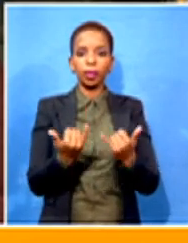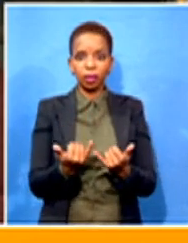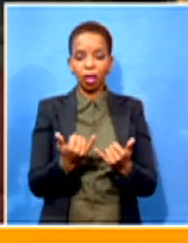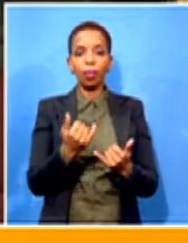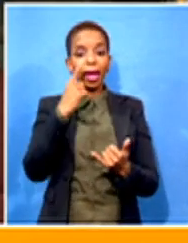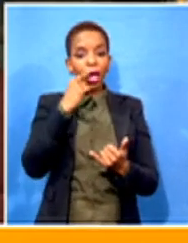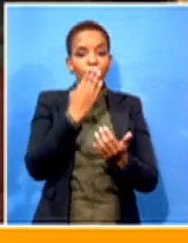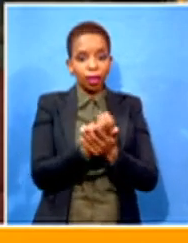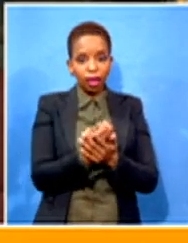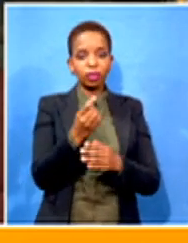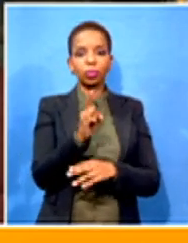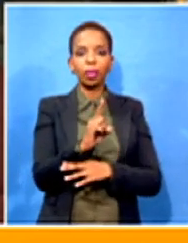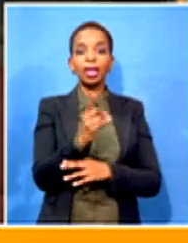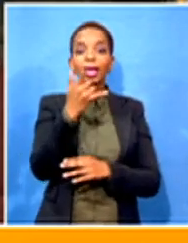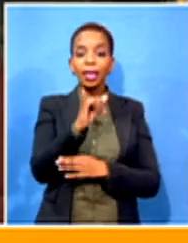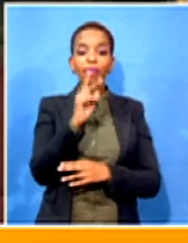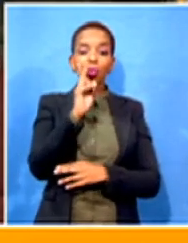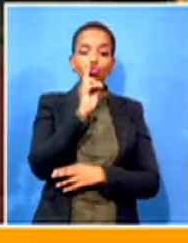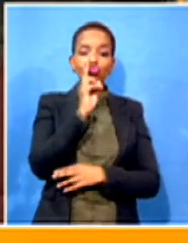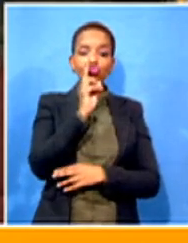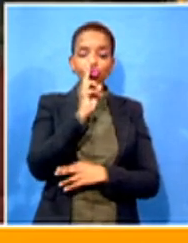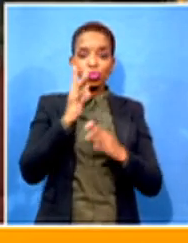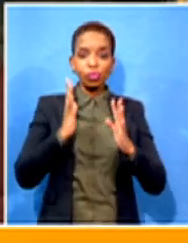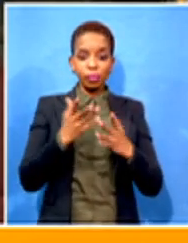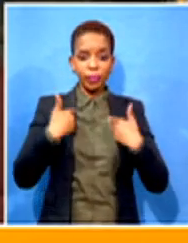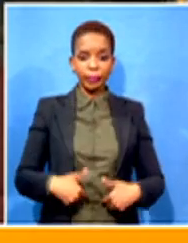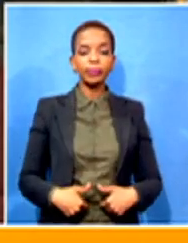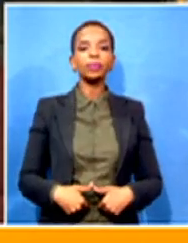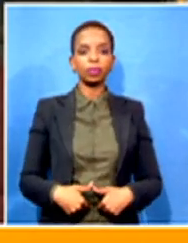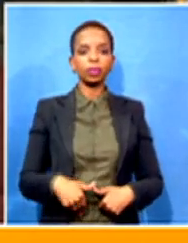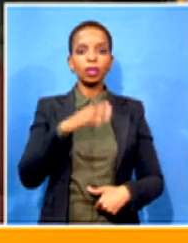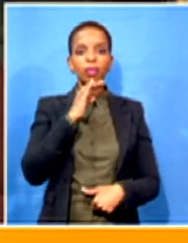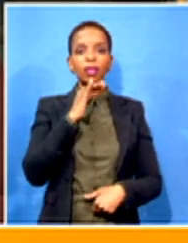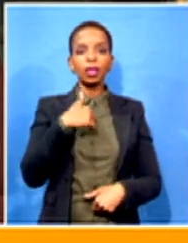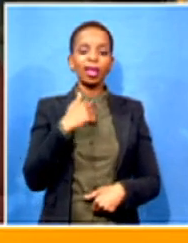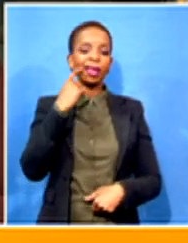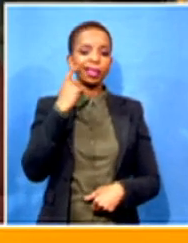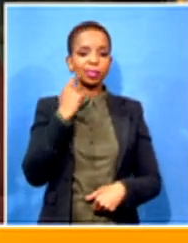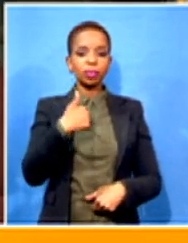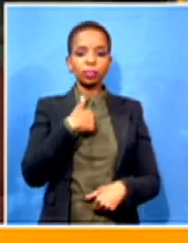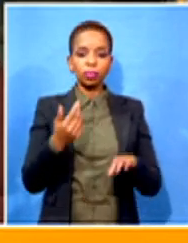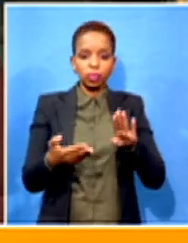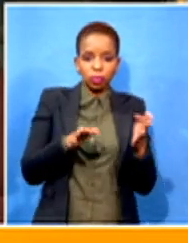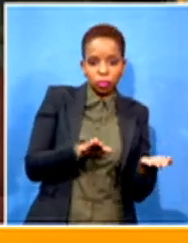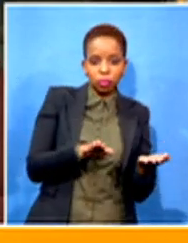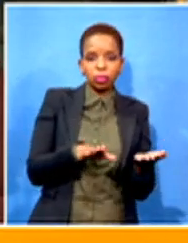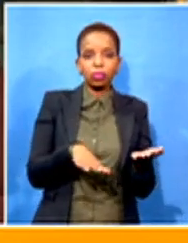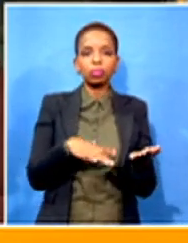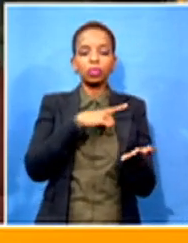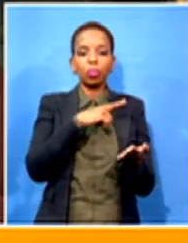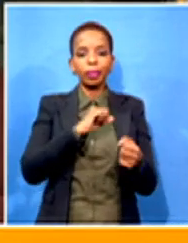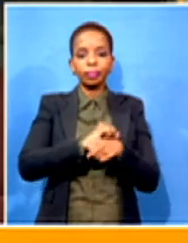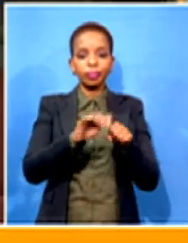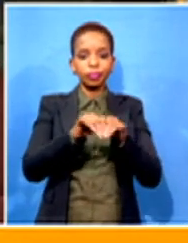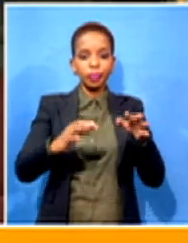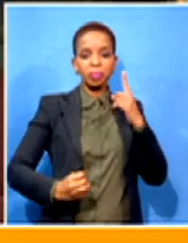that, if you are a smoker, that you're more susceptible to, obviously, losing your life and the battle against coronavirus, and